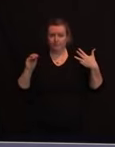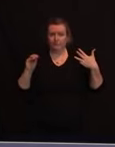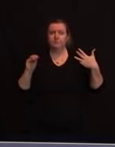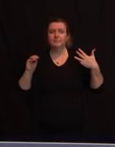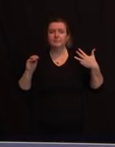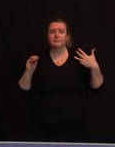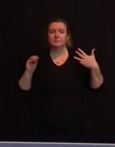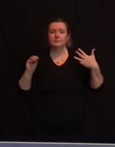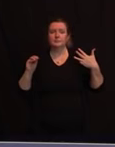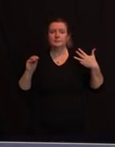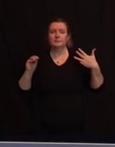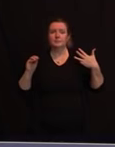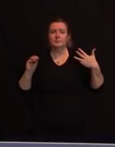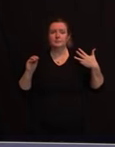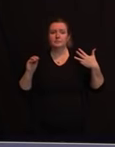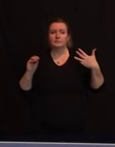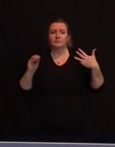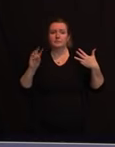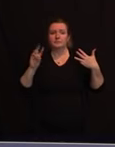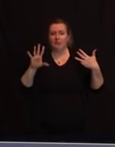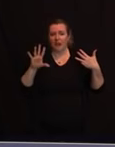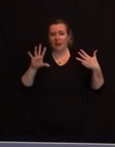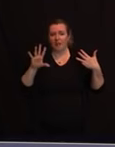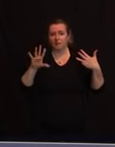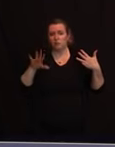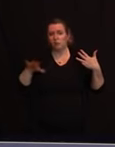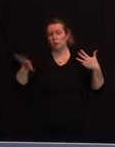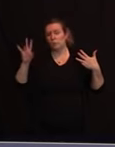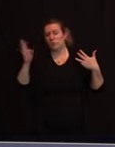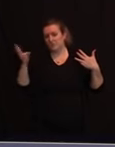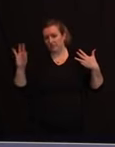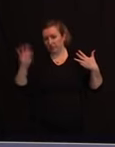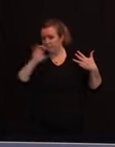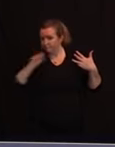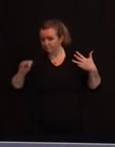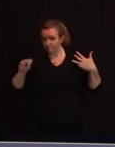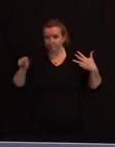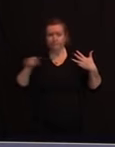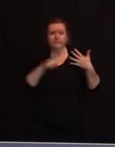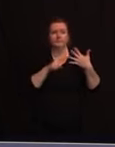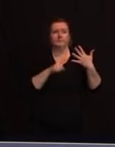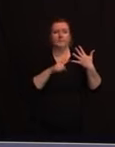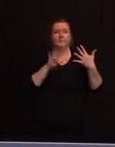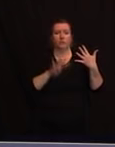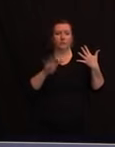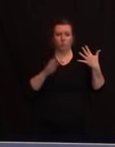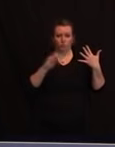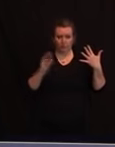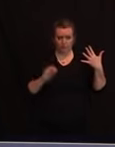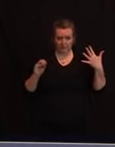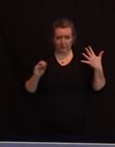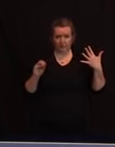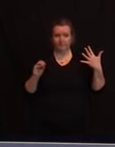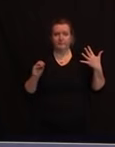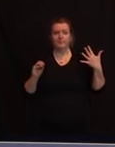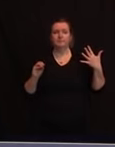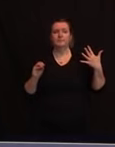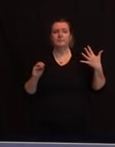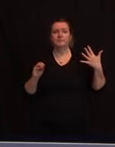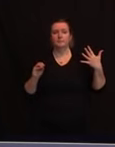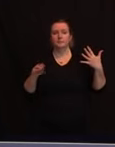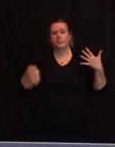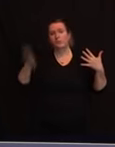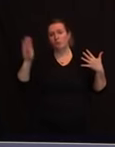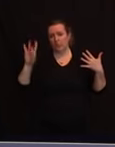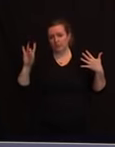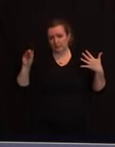572, between the ages of 65 and 79. And 44%, or 748, are